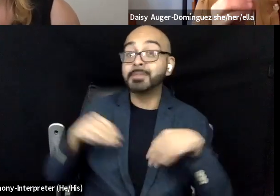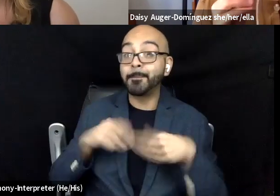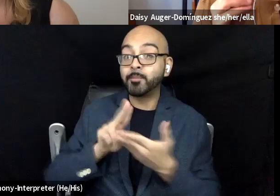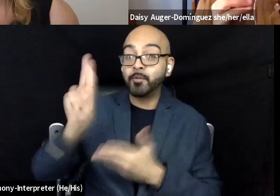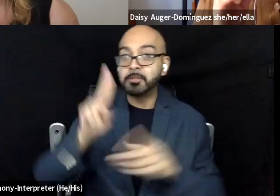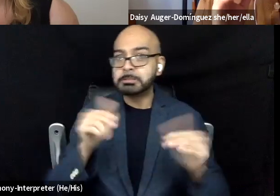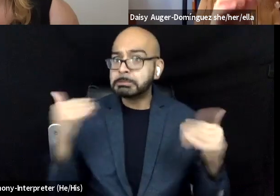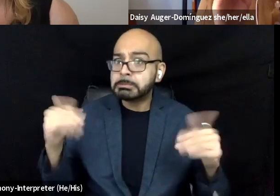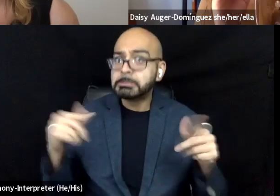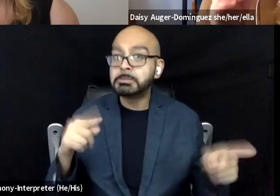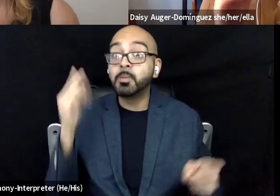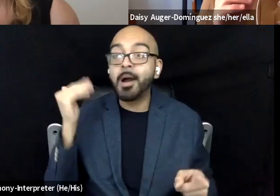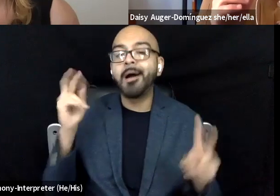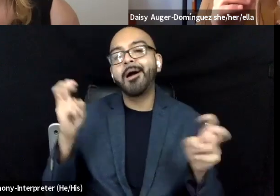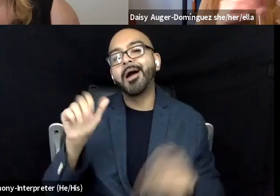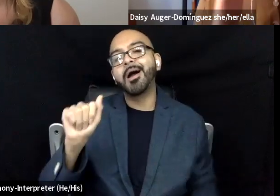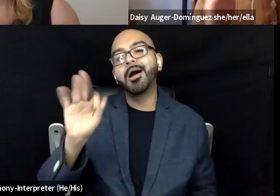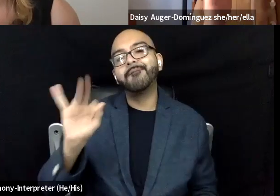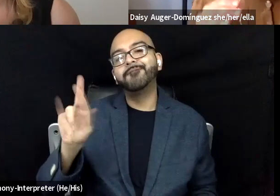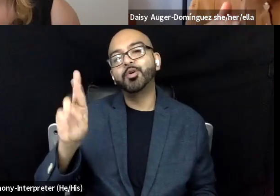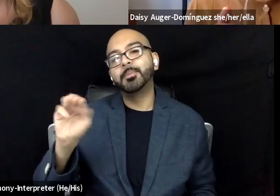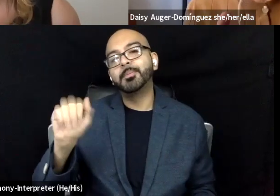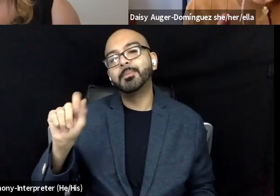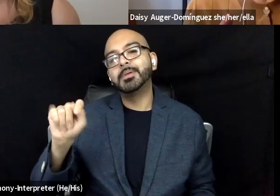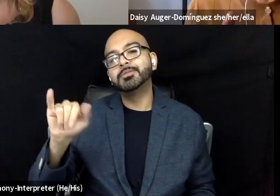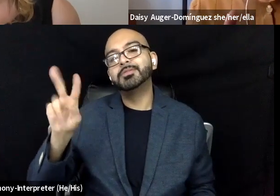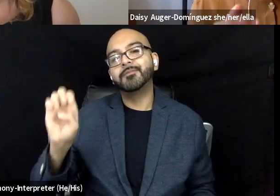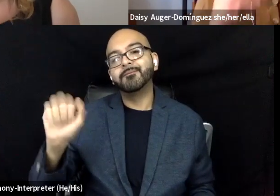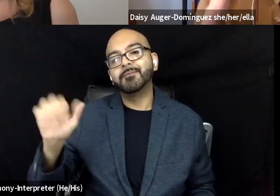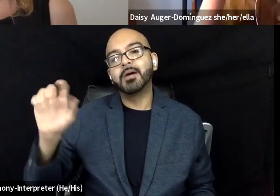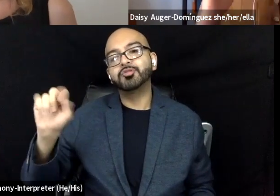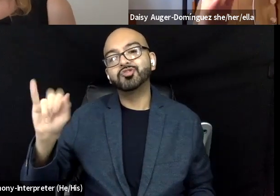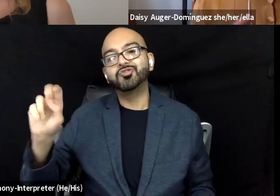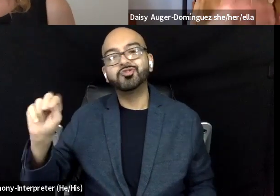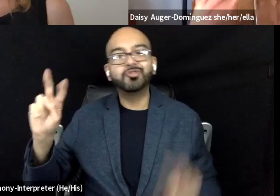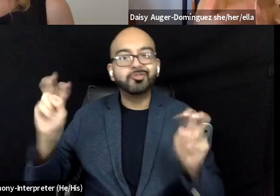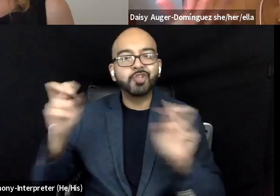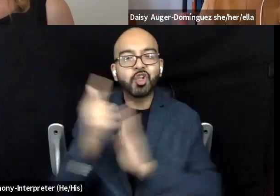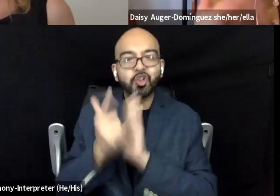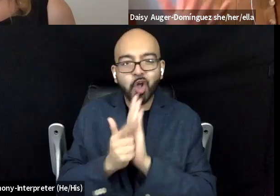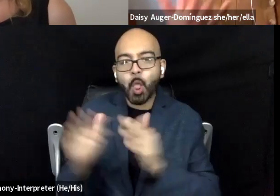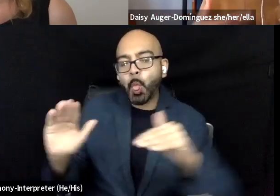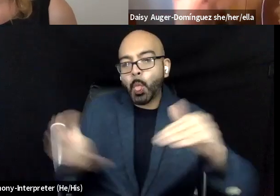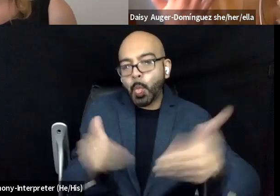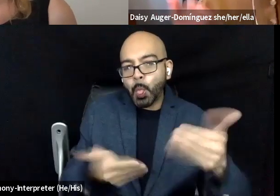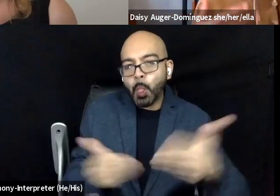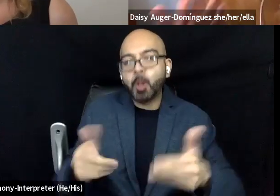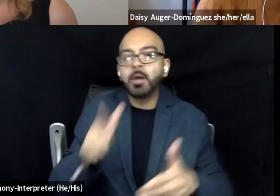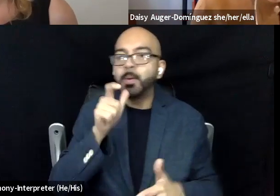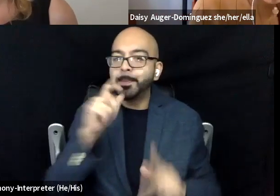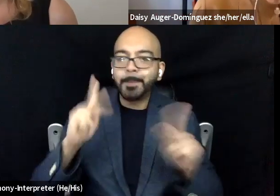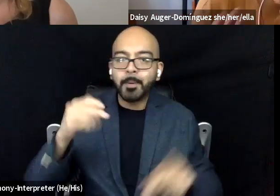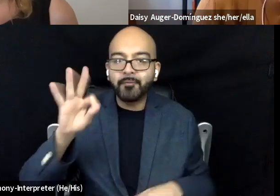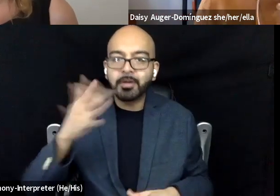And to be fair, me knowing so little that I didn't even know what affirmative action was at that point. The only sort of smart